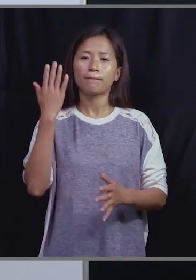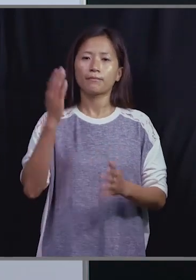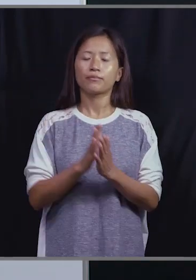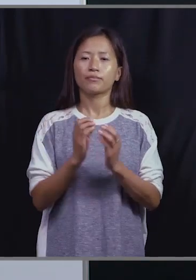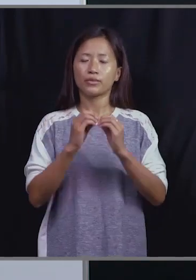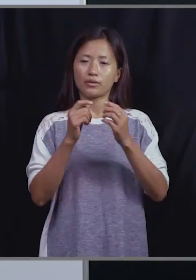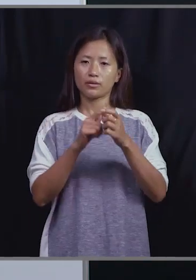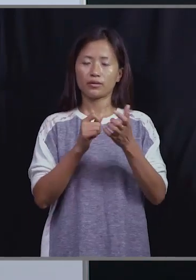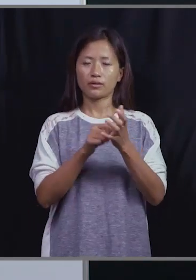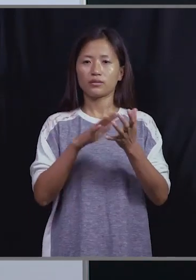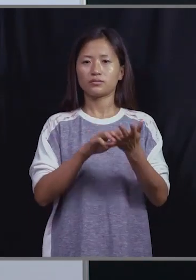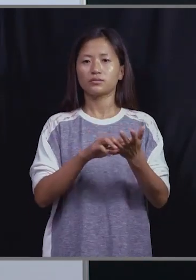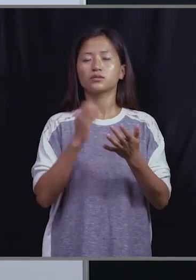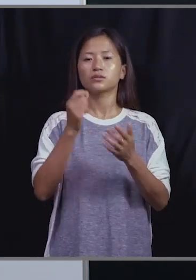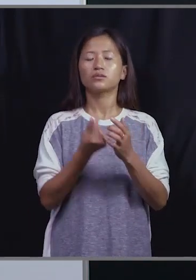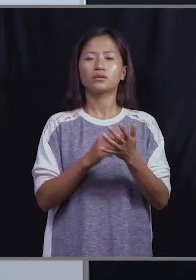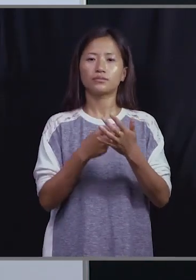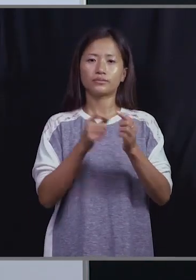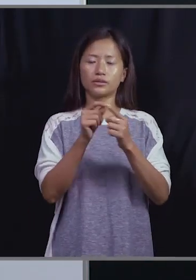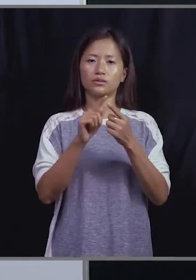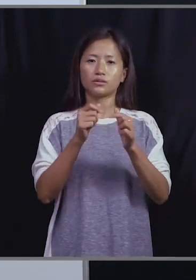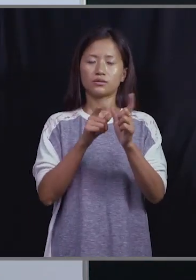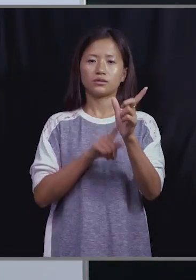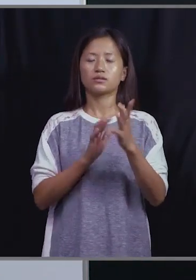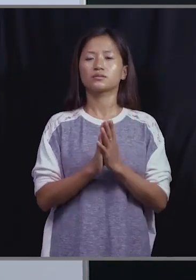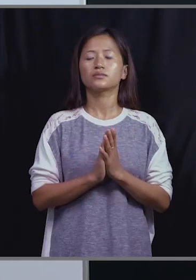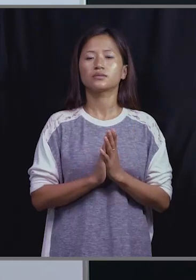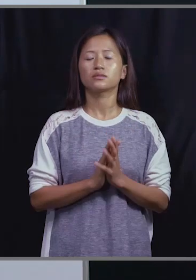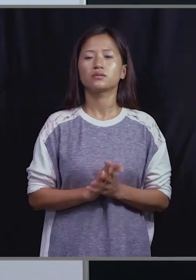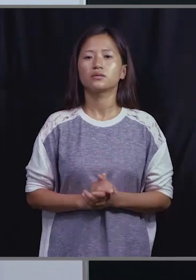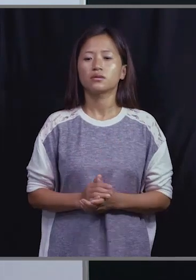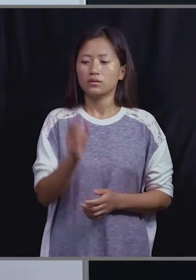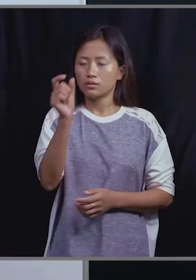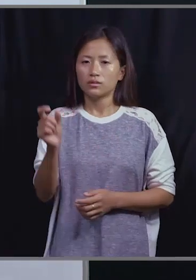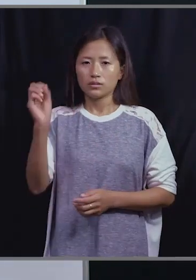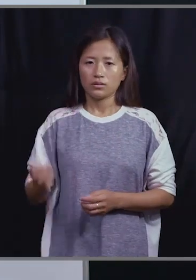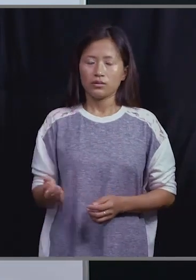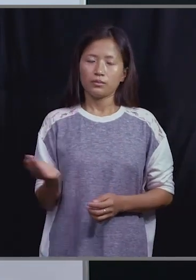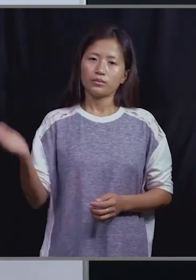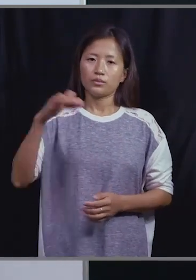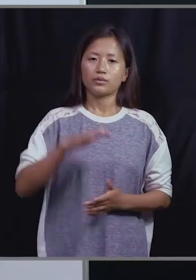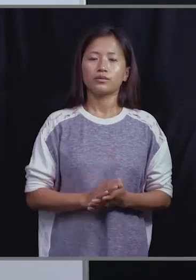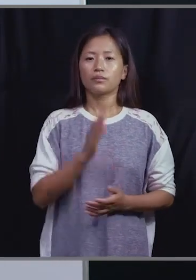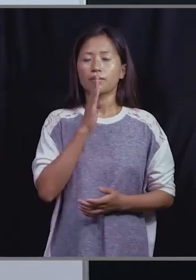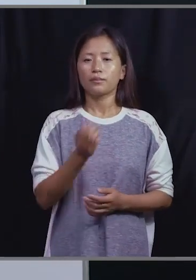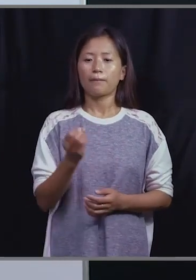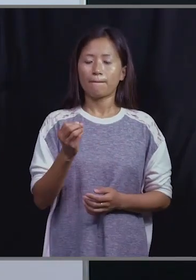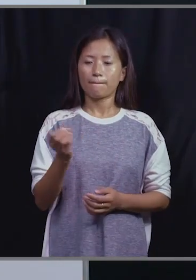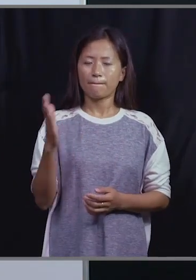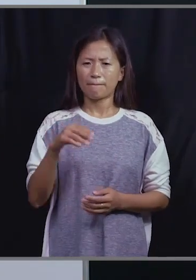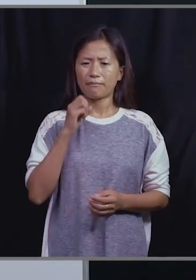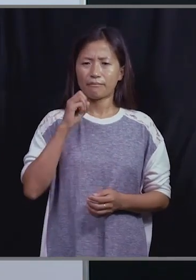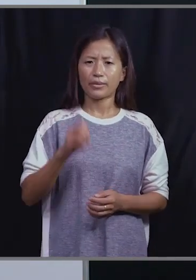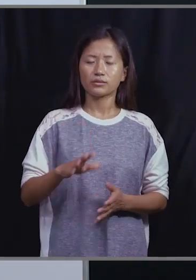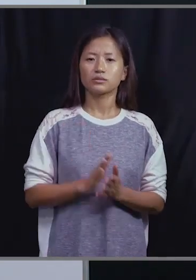bankruptcy, okay? The standard of living of the people became from bad to worse. And